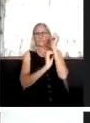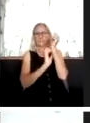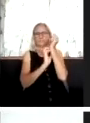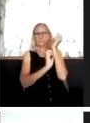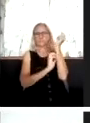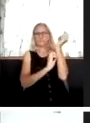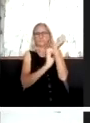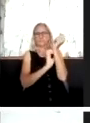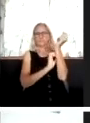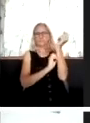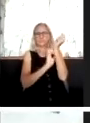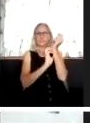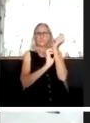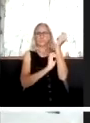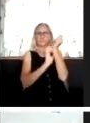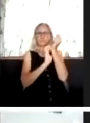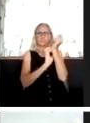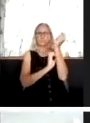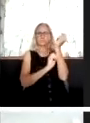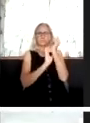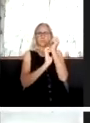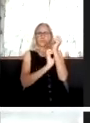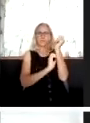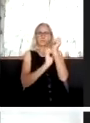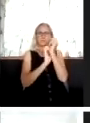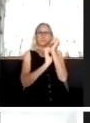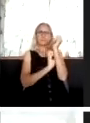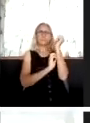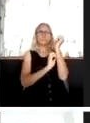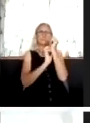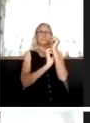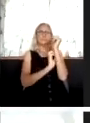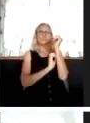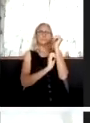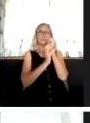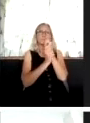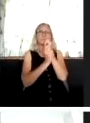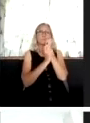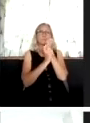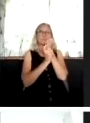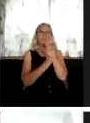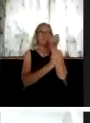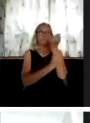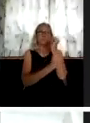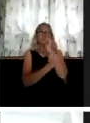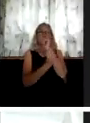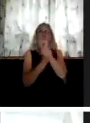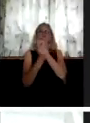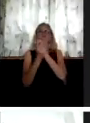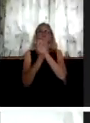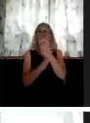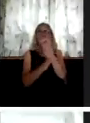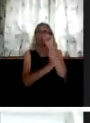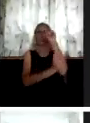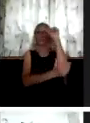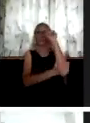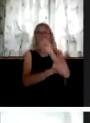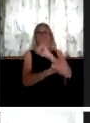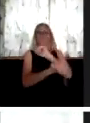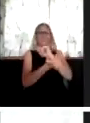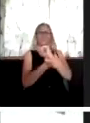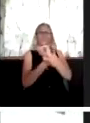worry about what you're going to eat, what you're going to wear, where you're going to live, what you're going to drink. Your heavenly Father